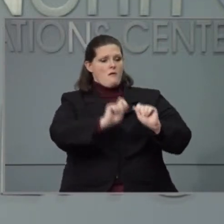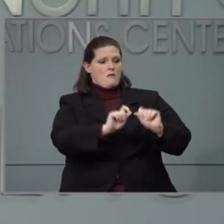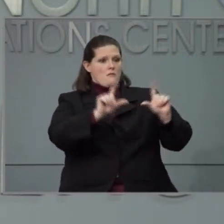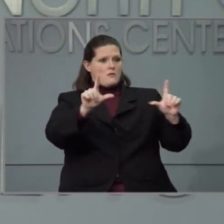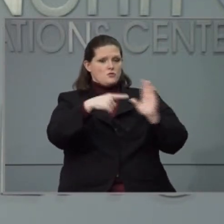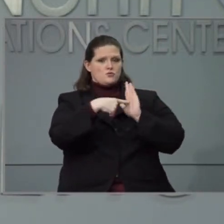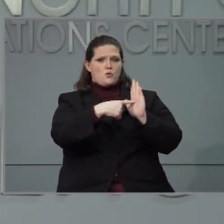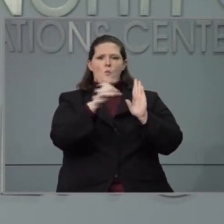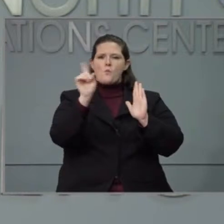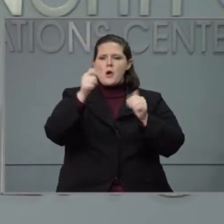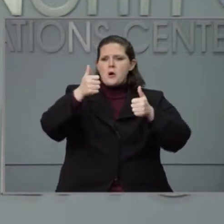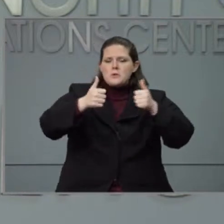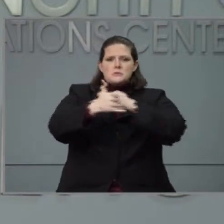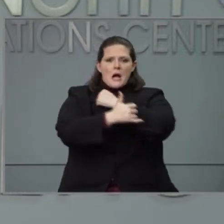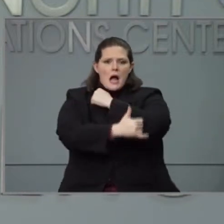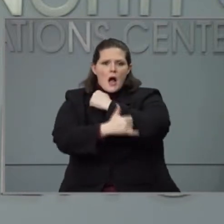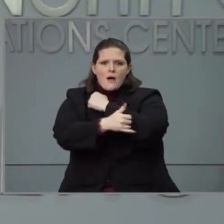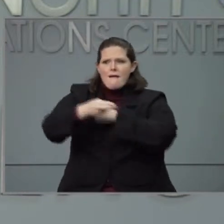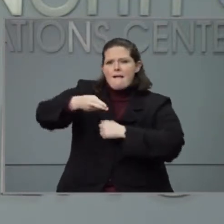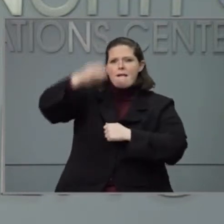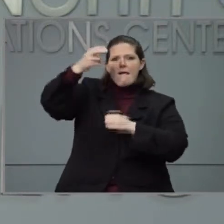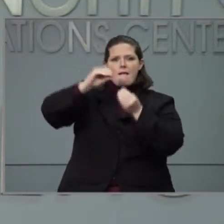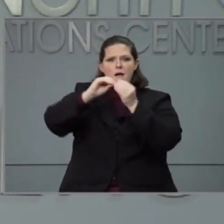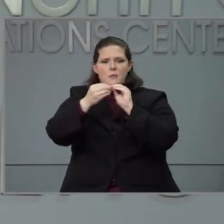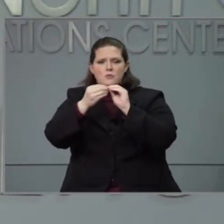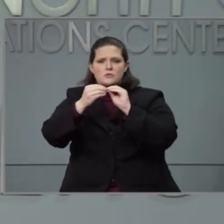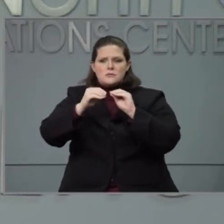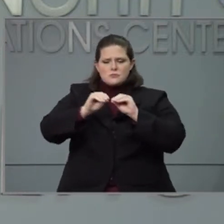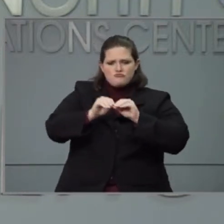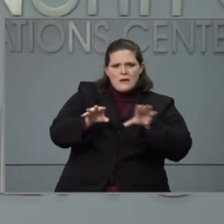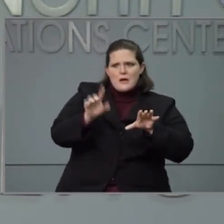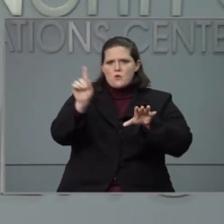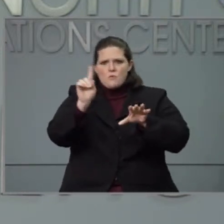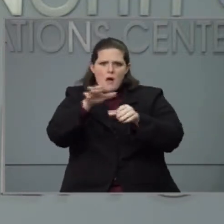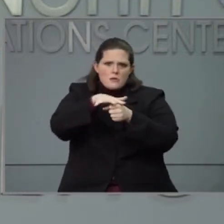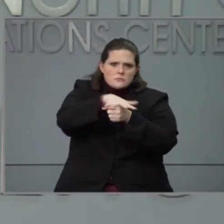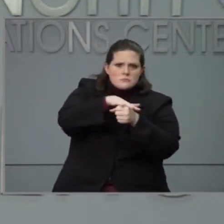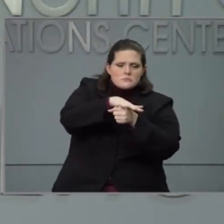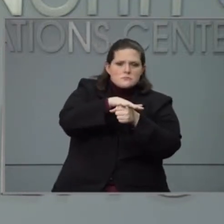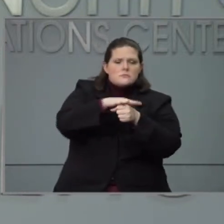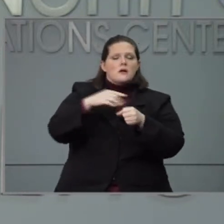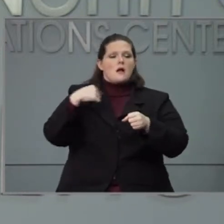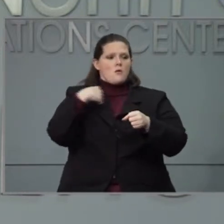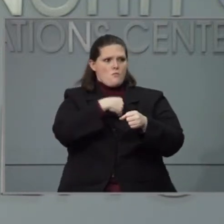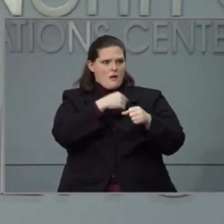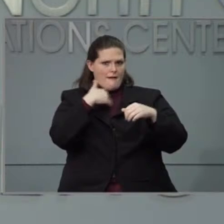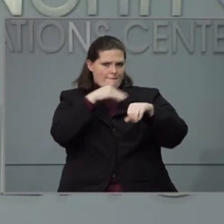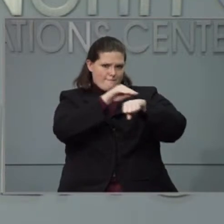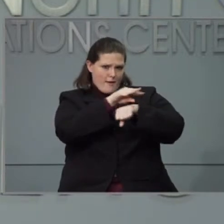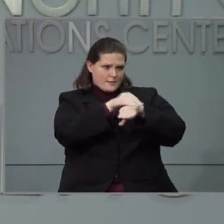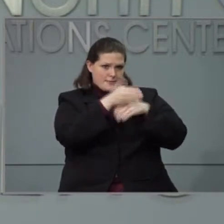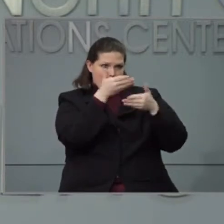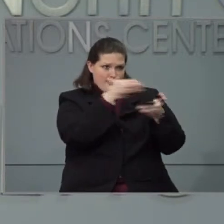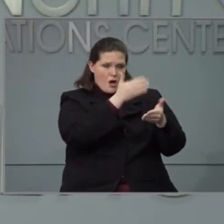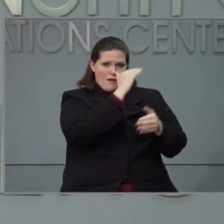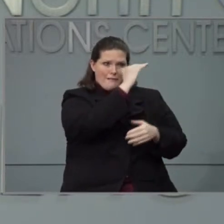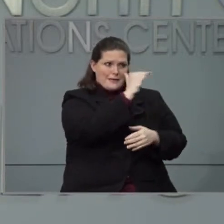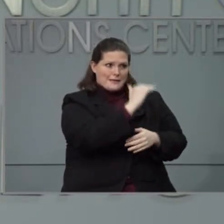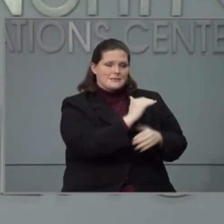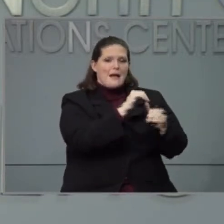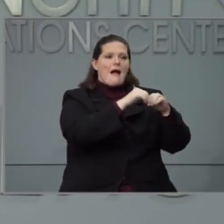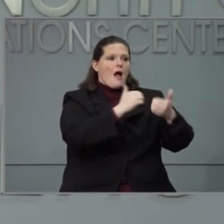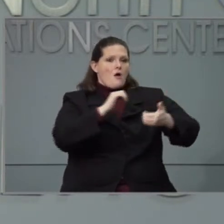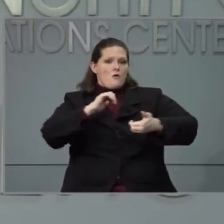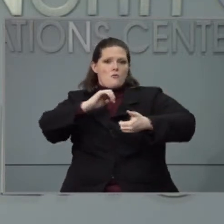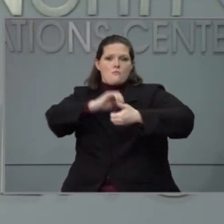of community spread and offer specific recommendations for how working together with us can bring down